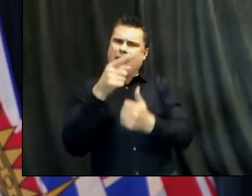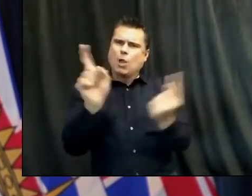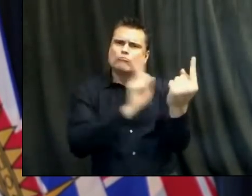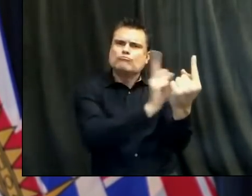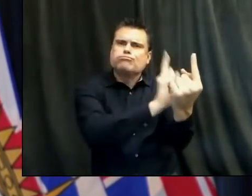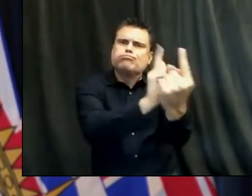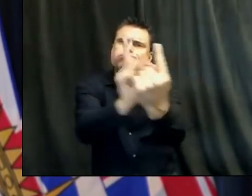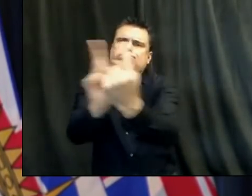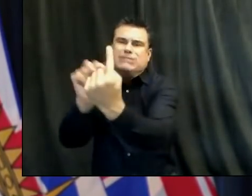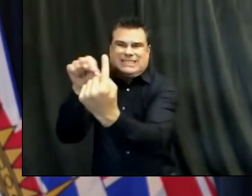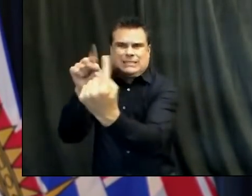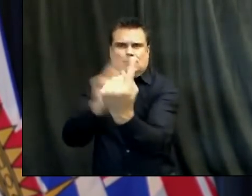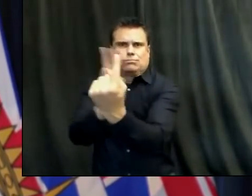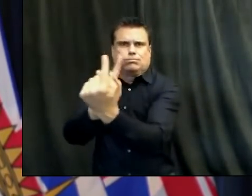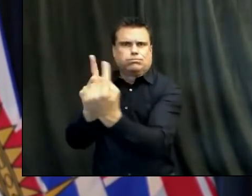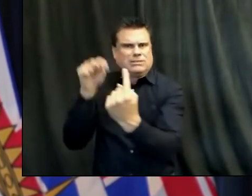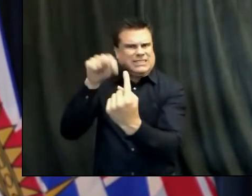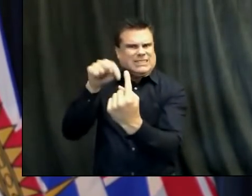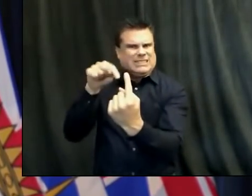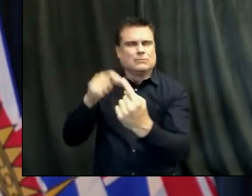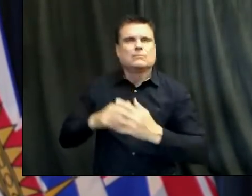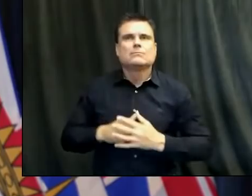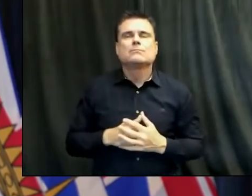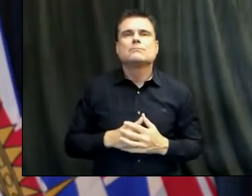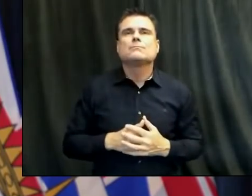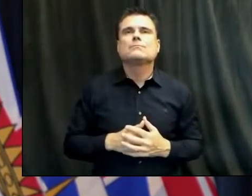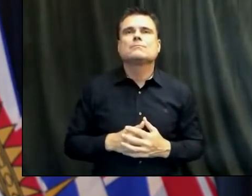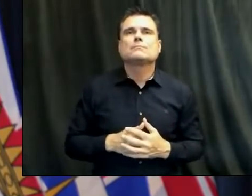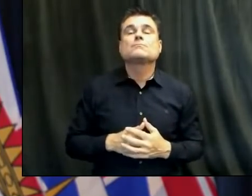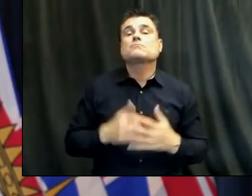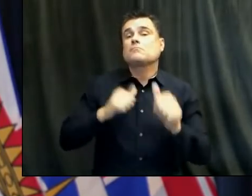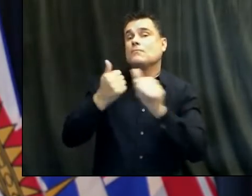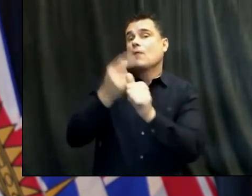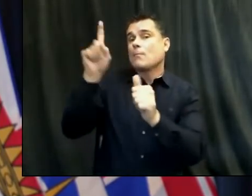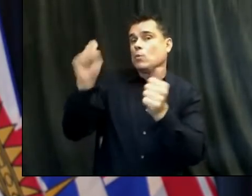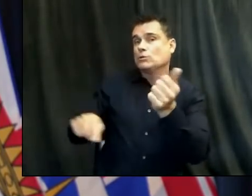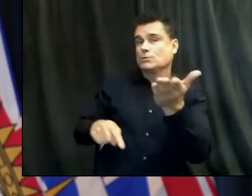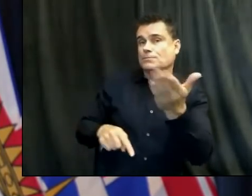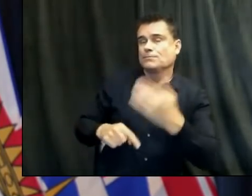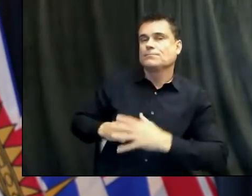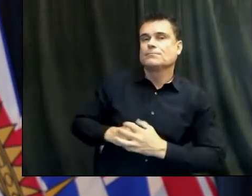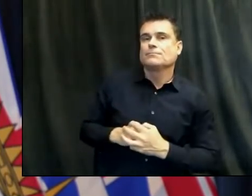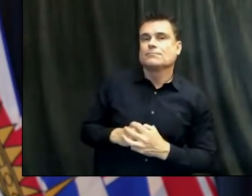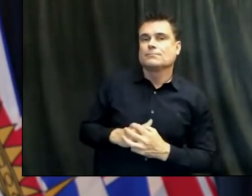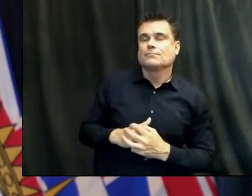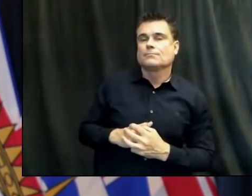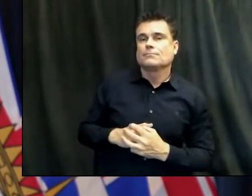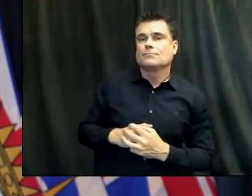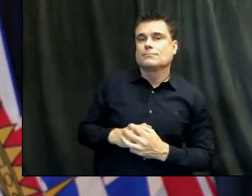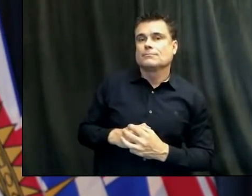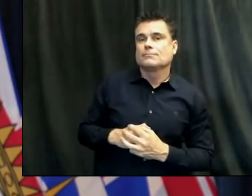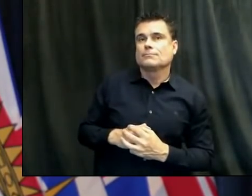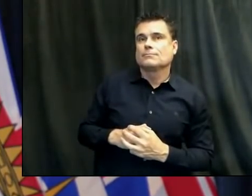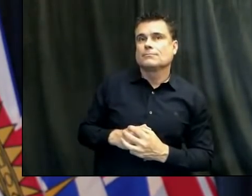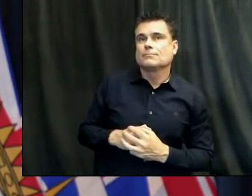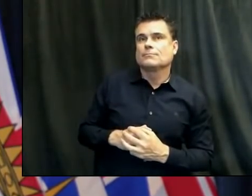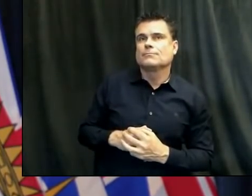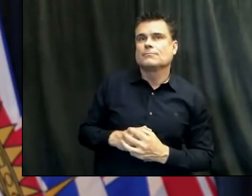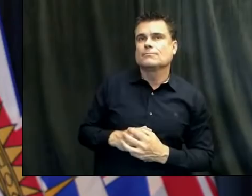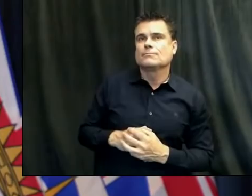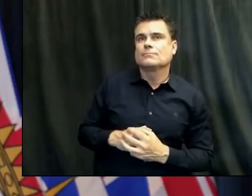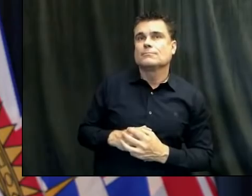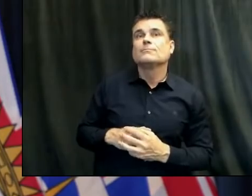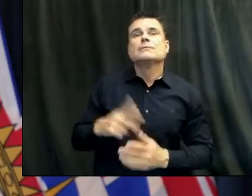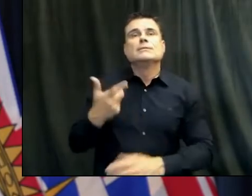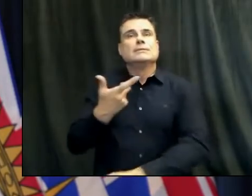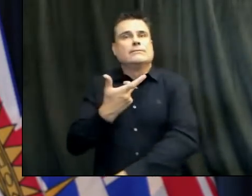store or an office to get services. And we've not seen worker to public transmission